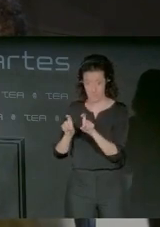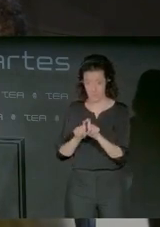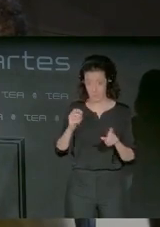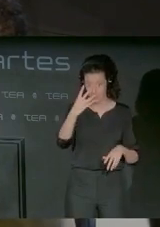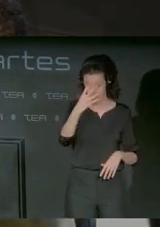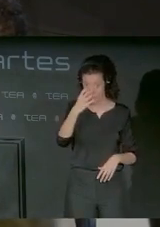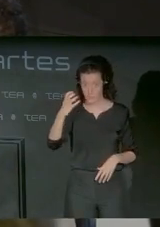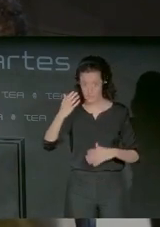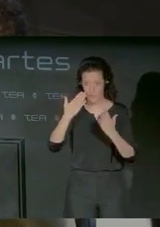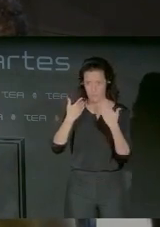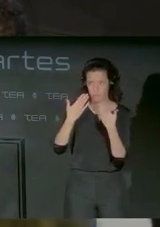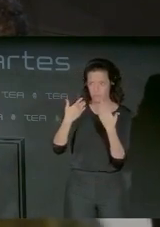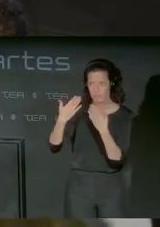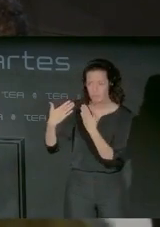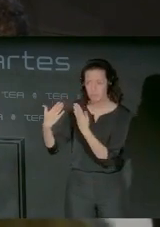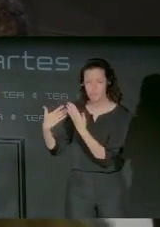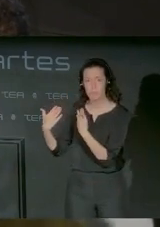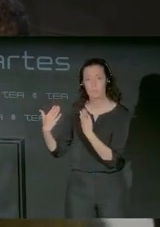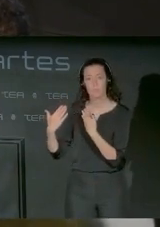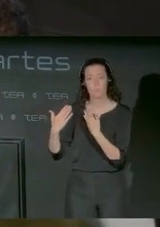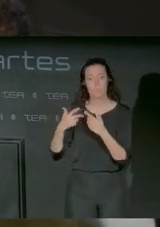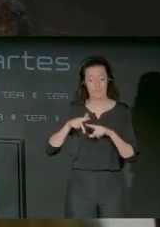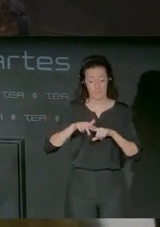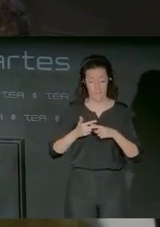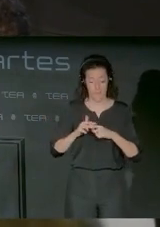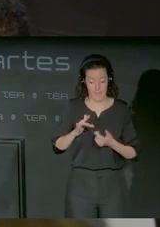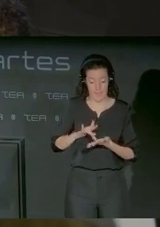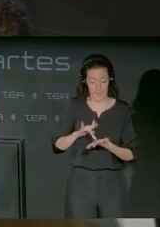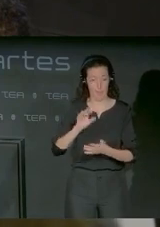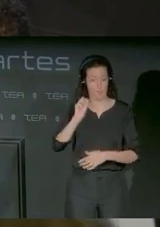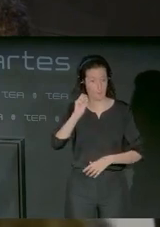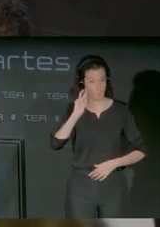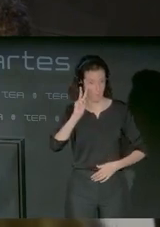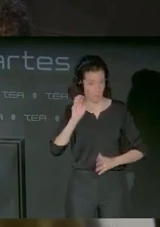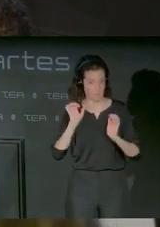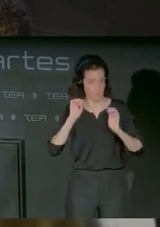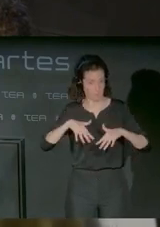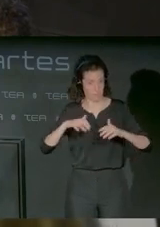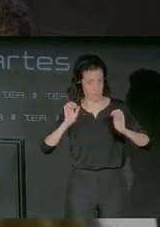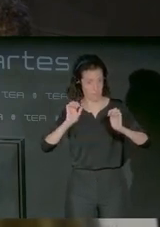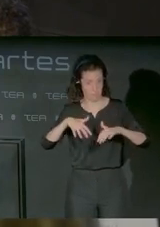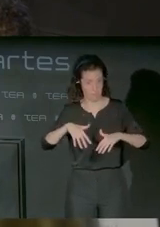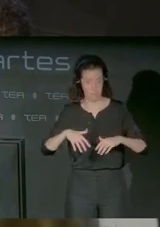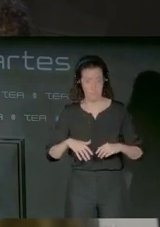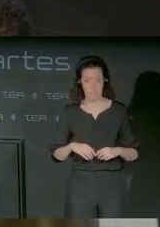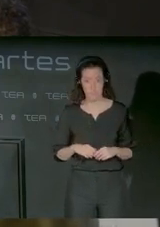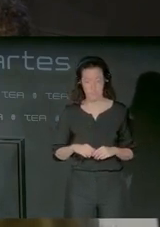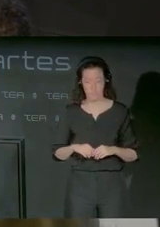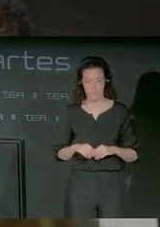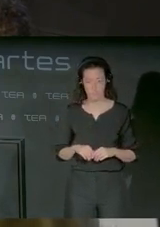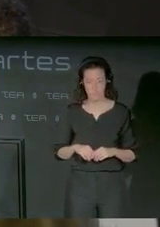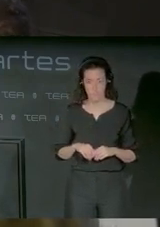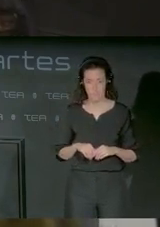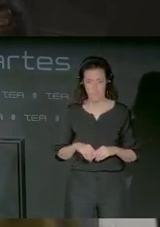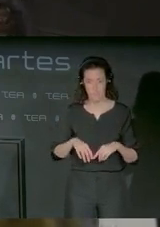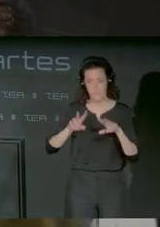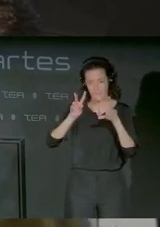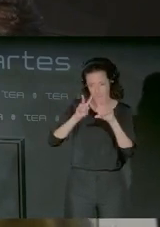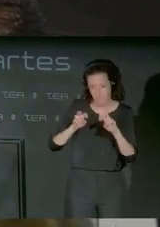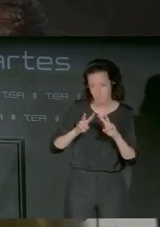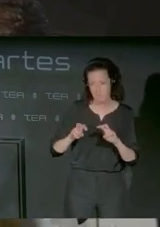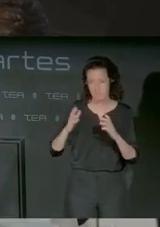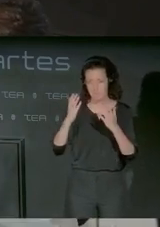wondering, in your communication and research, were there any new fresh ideas raised regarding financing? Because